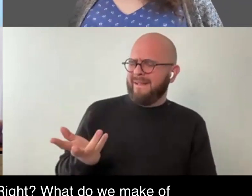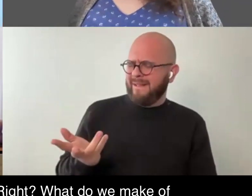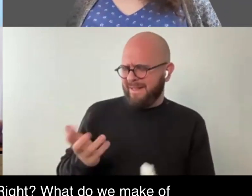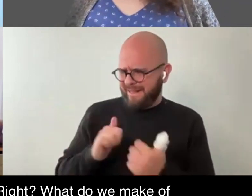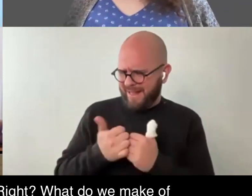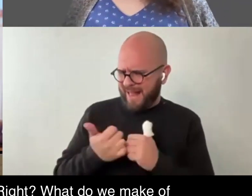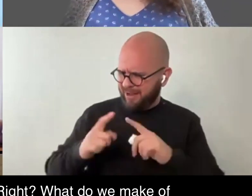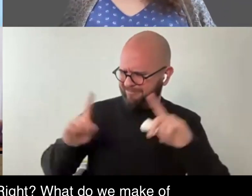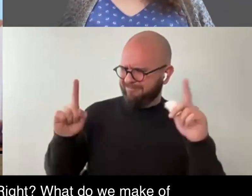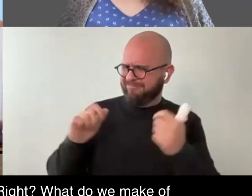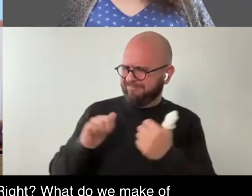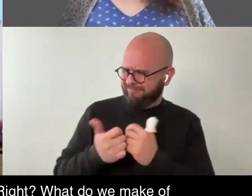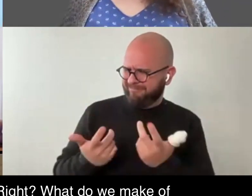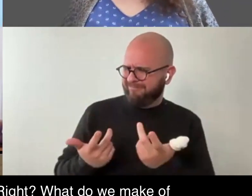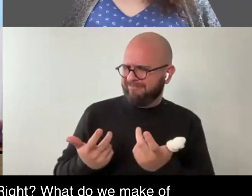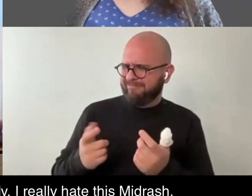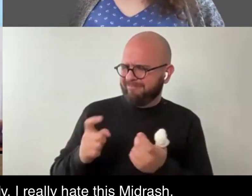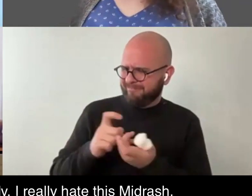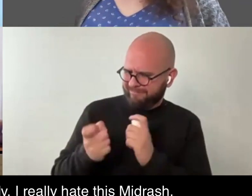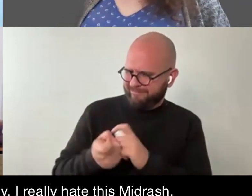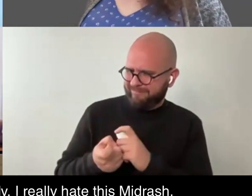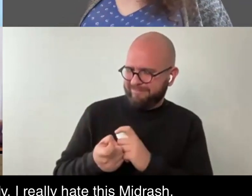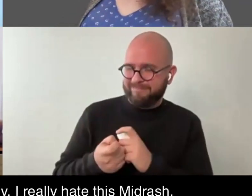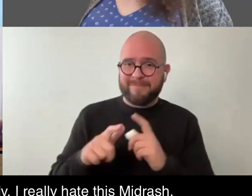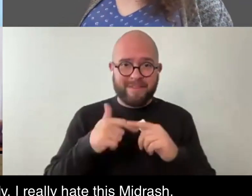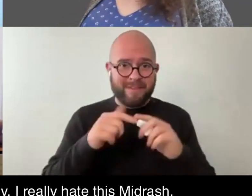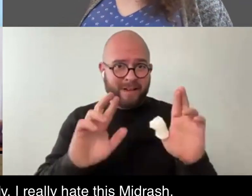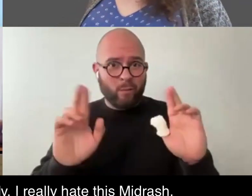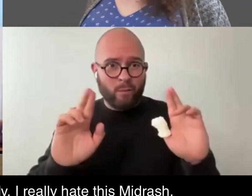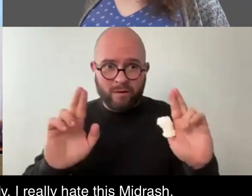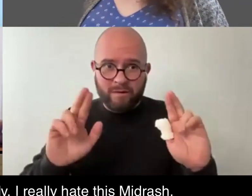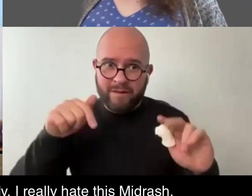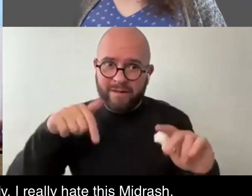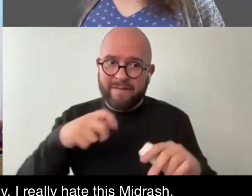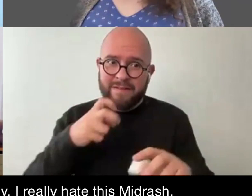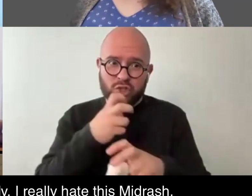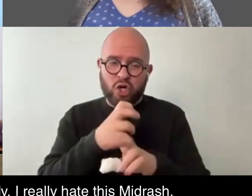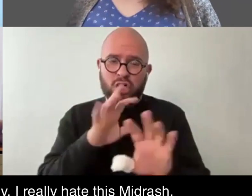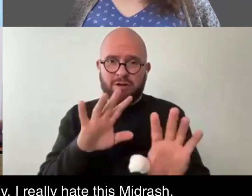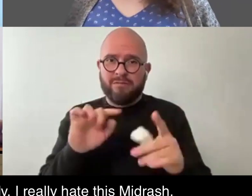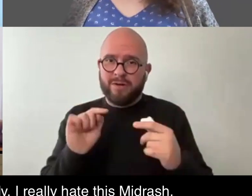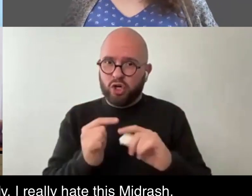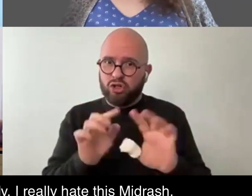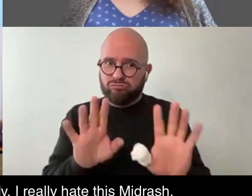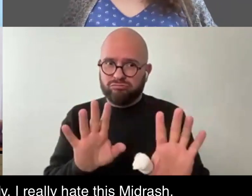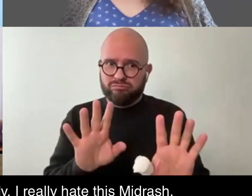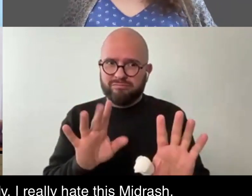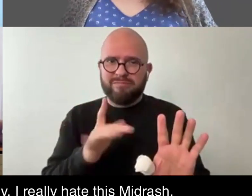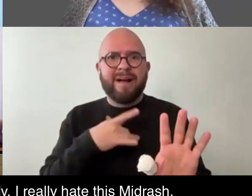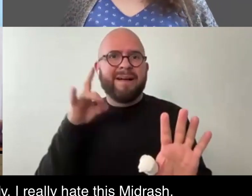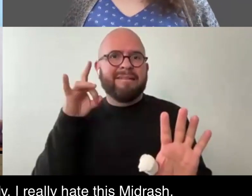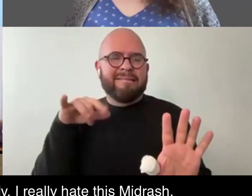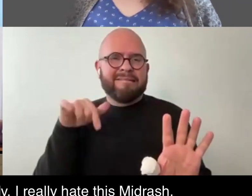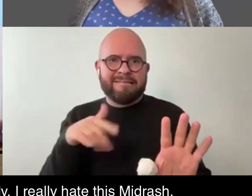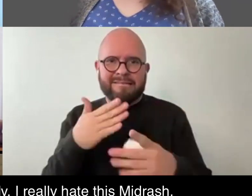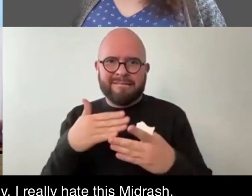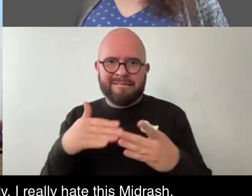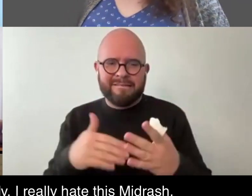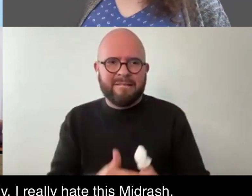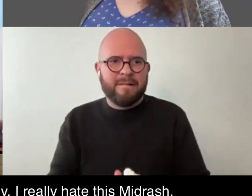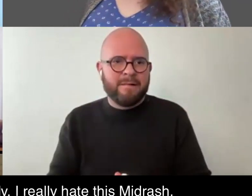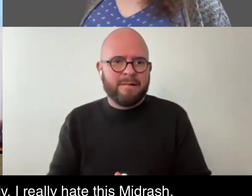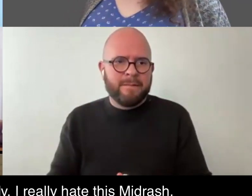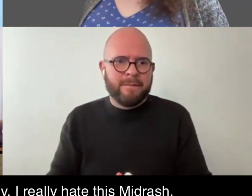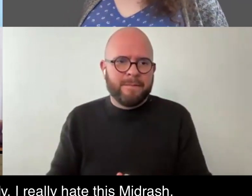difference? And then brace yourselves, because this is hard. It hurts, actually. I really hate this midrash. The